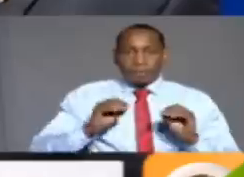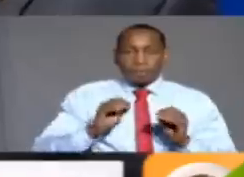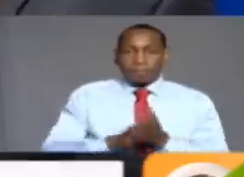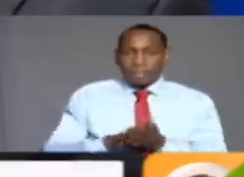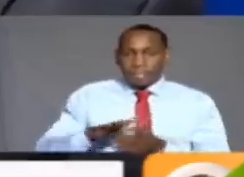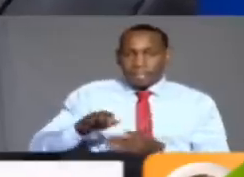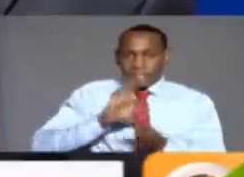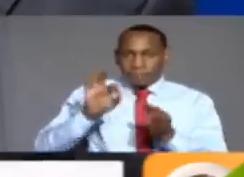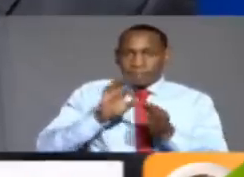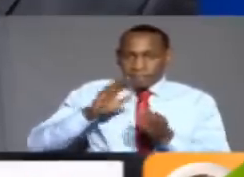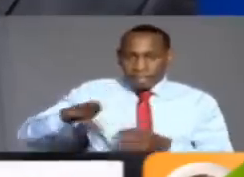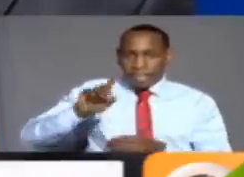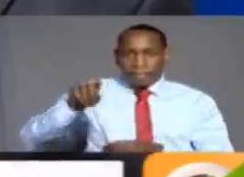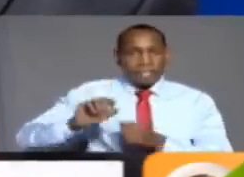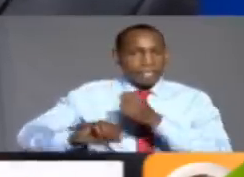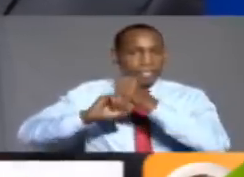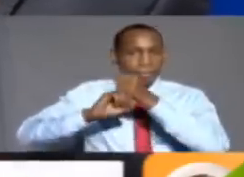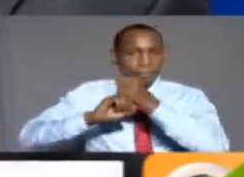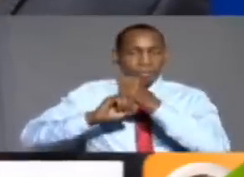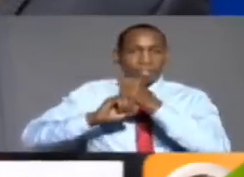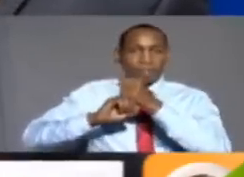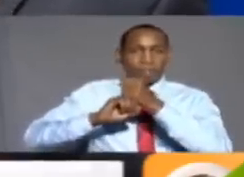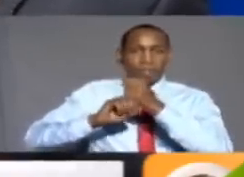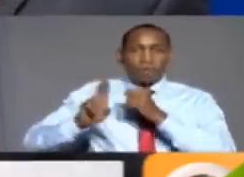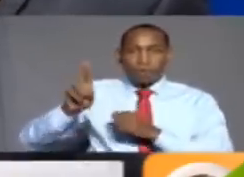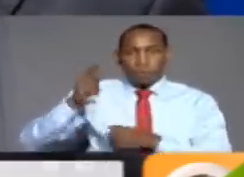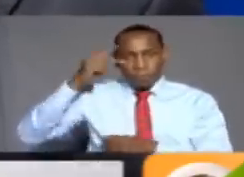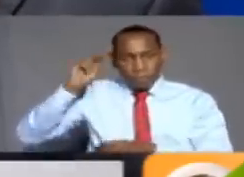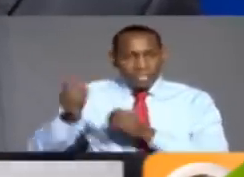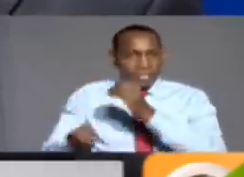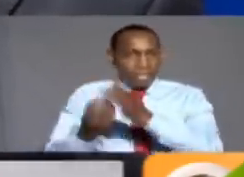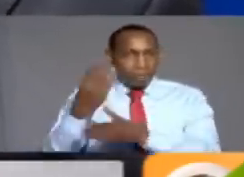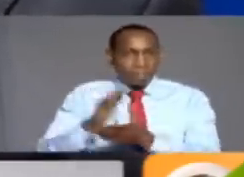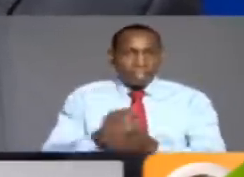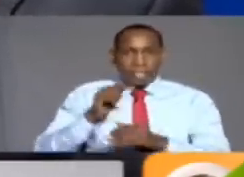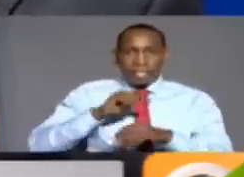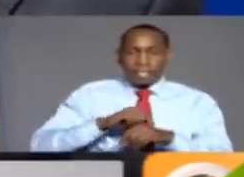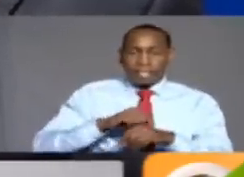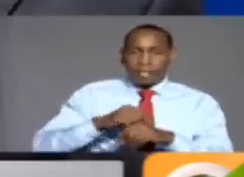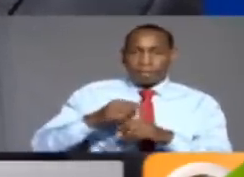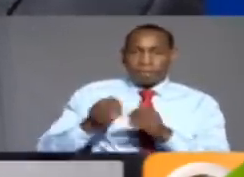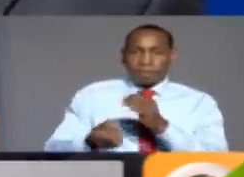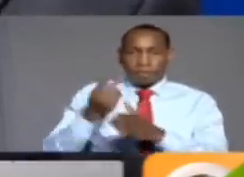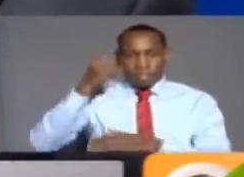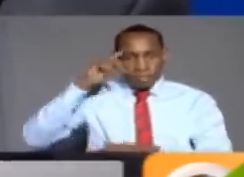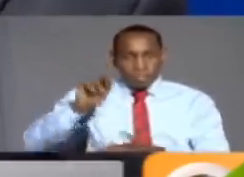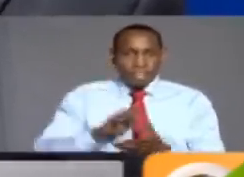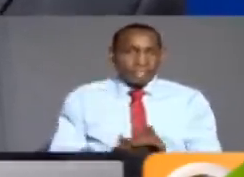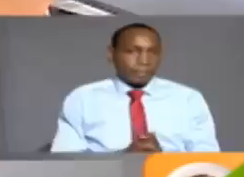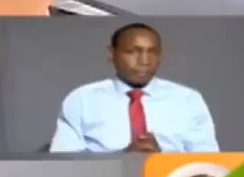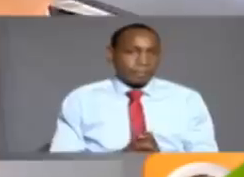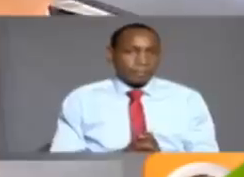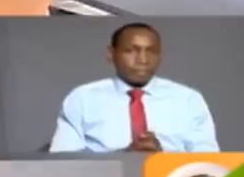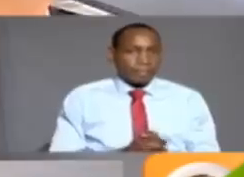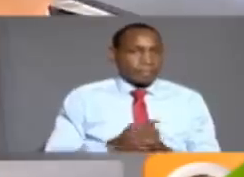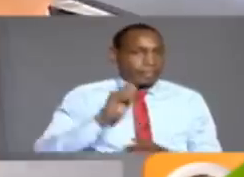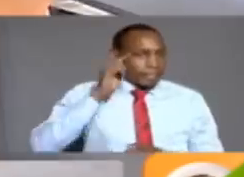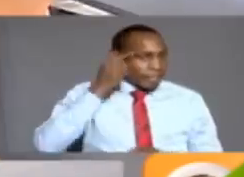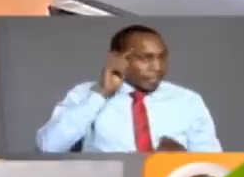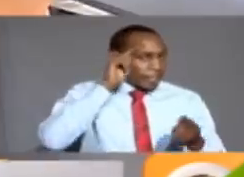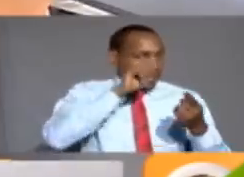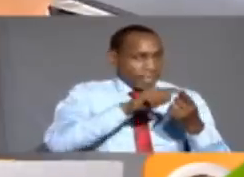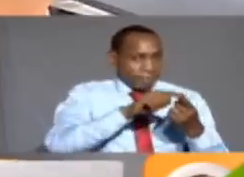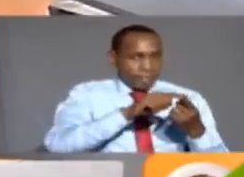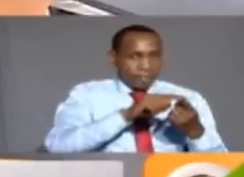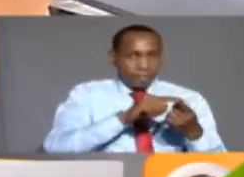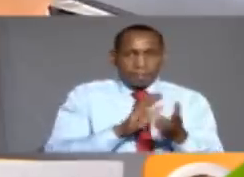others, to stand with him in the policies that he's making. Okay. When he went out and gave a policy, do not complain, he expected us. You think he was speaking to once? He